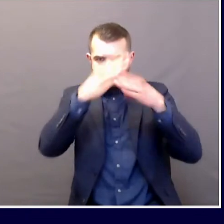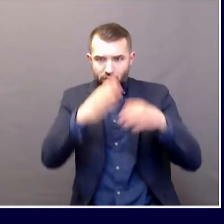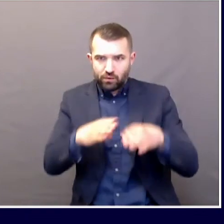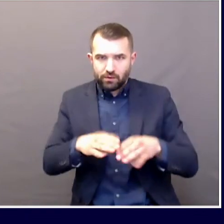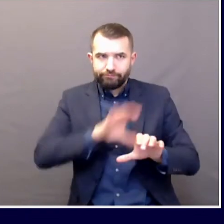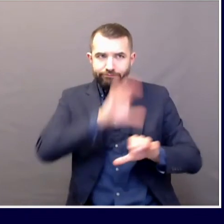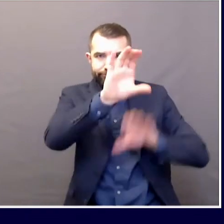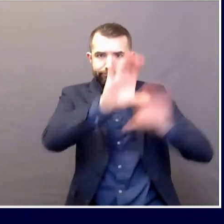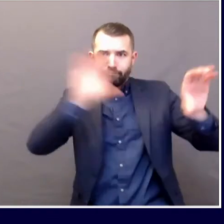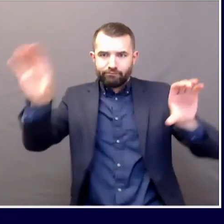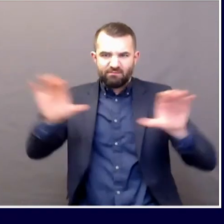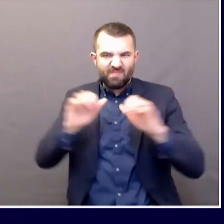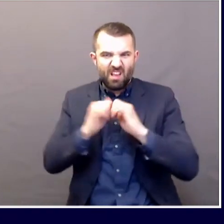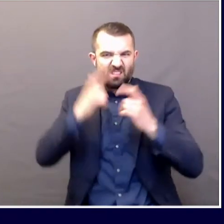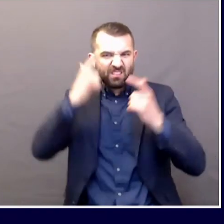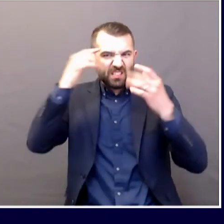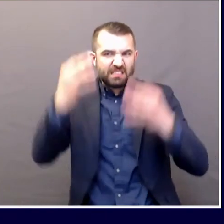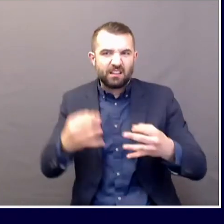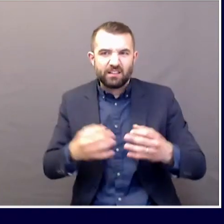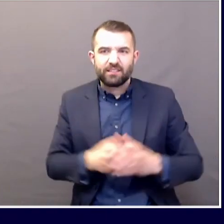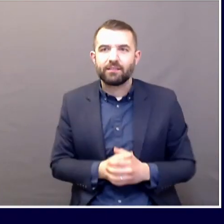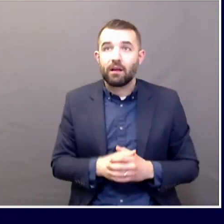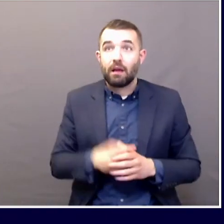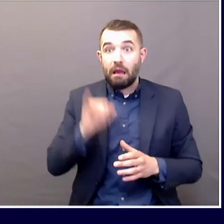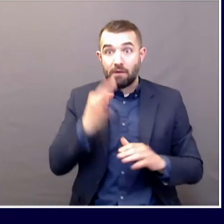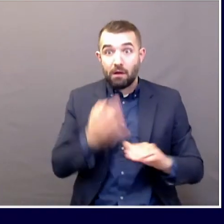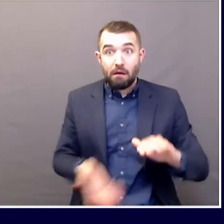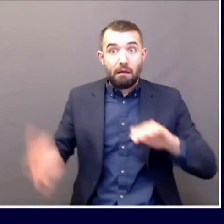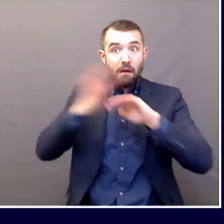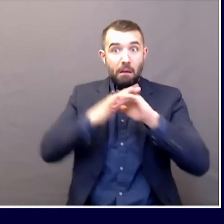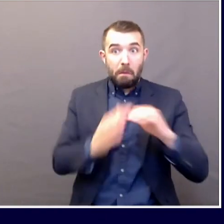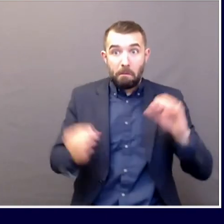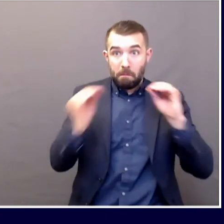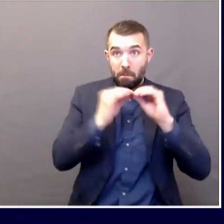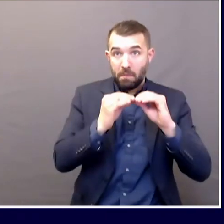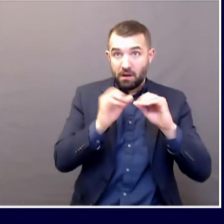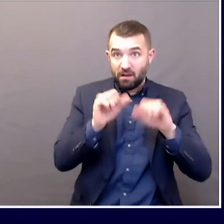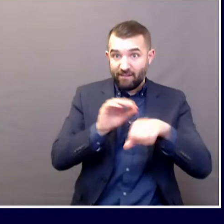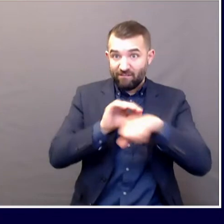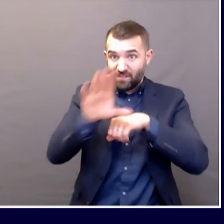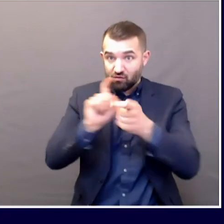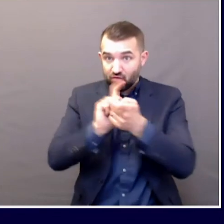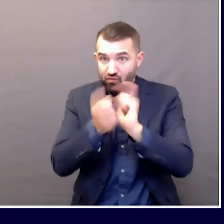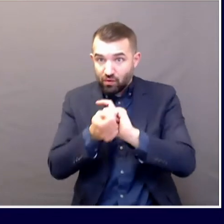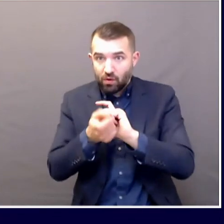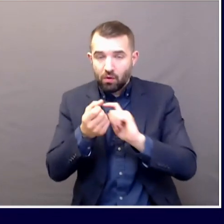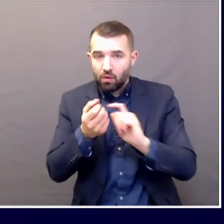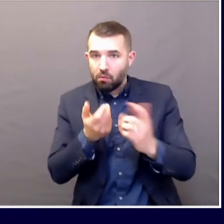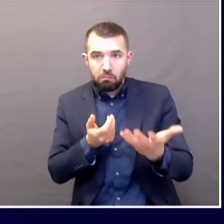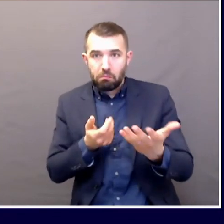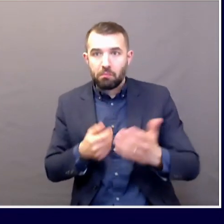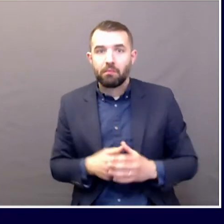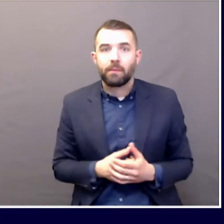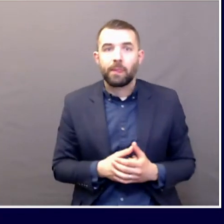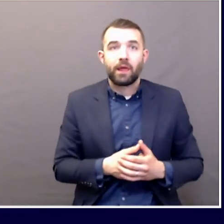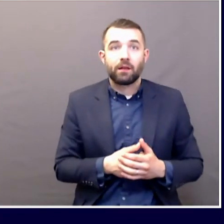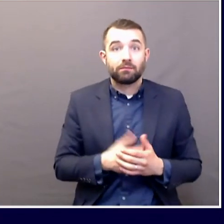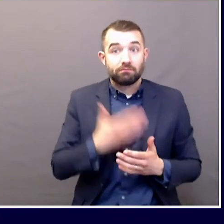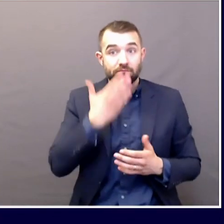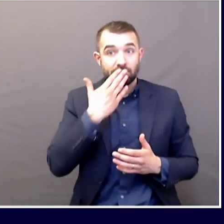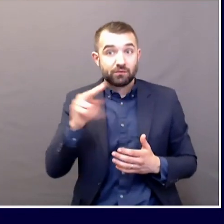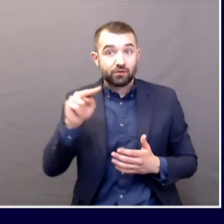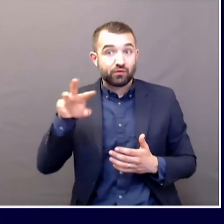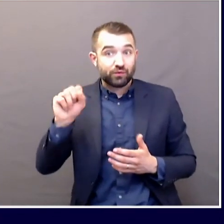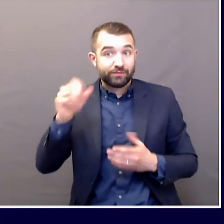that. Sure. There's two quick things to say there. One is the possible availability in the near future